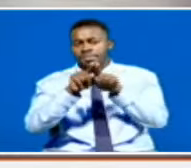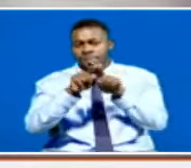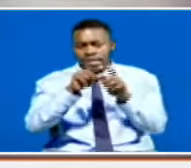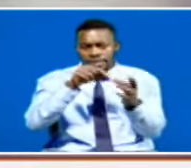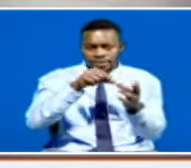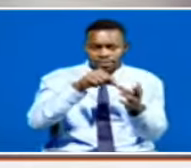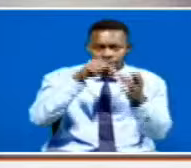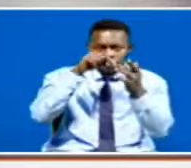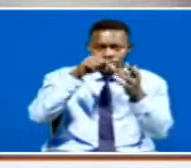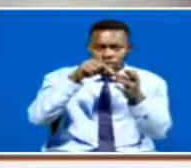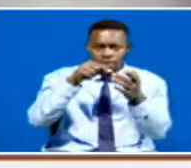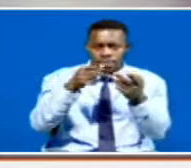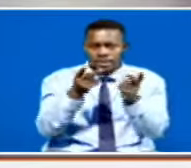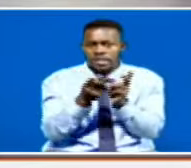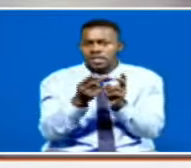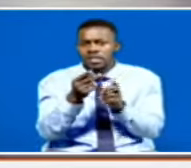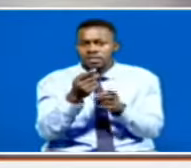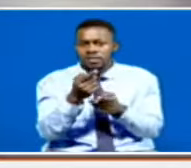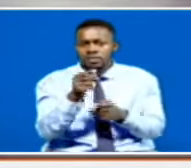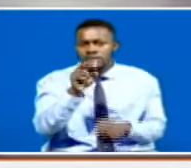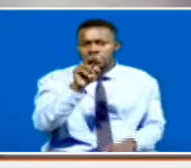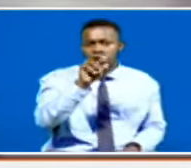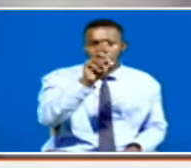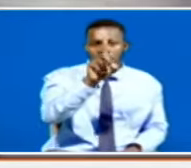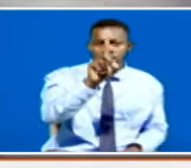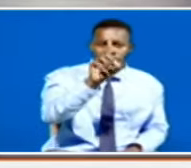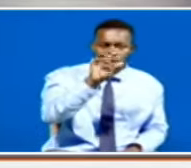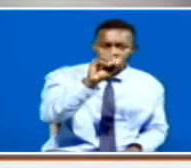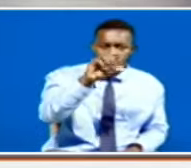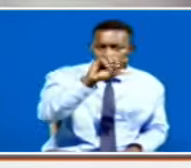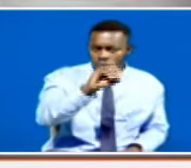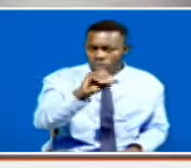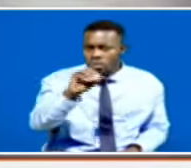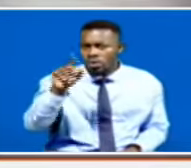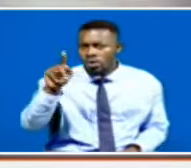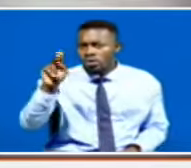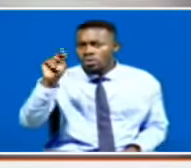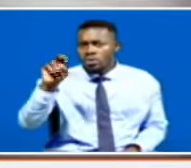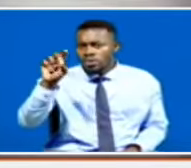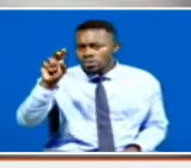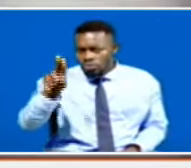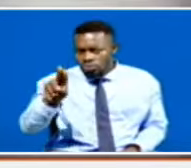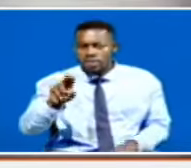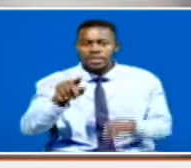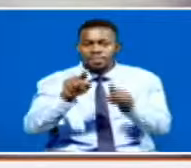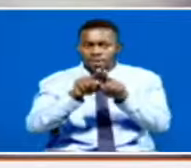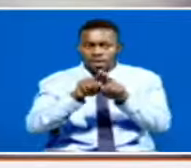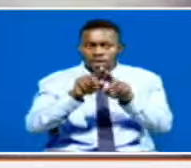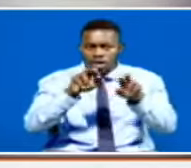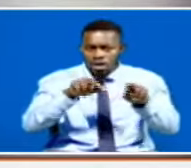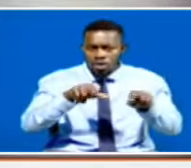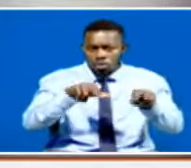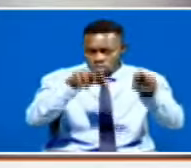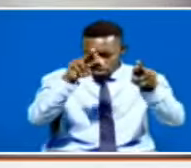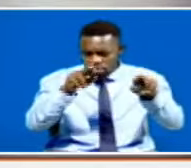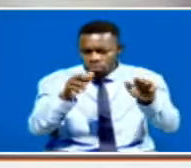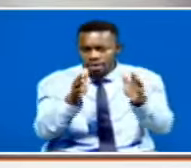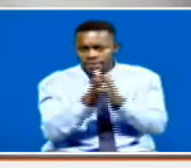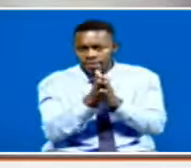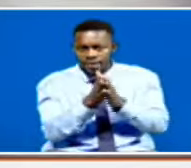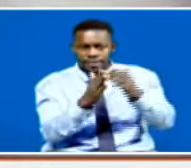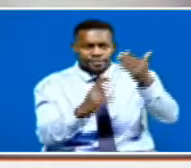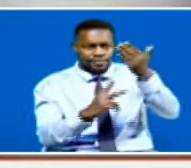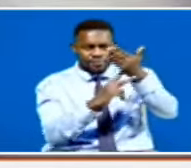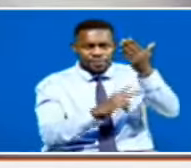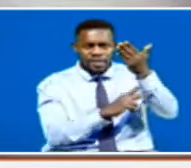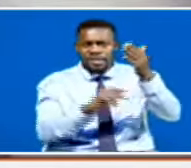zone in the Dongokundu. You know that we are doing also the bridge, the road and the bridge across the